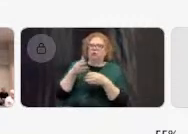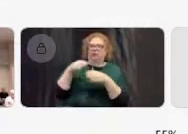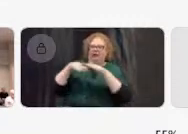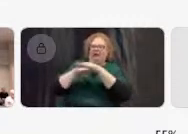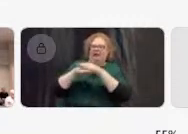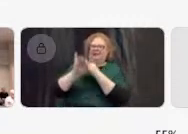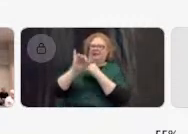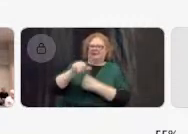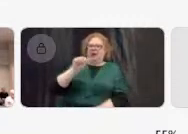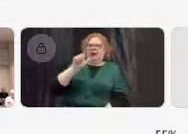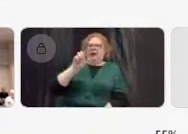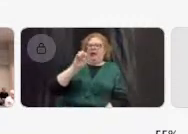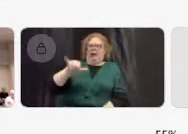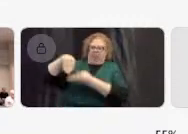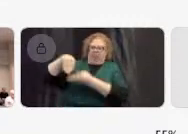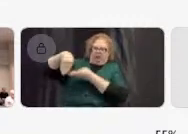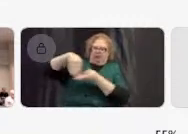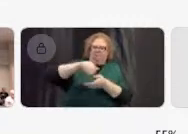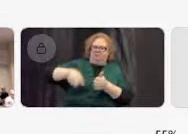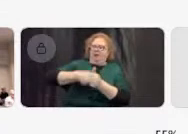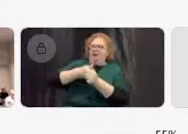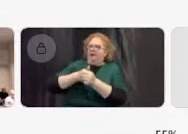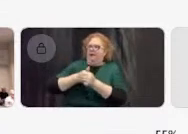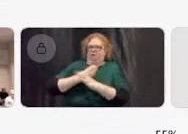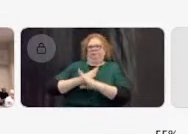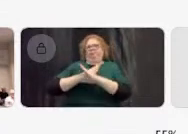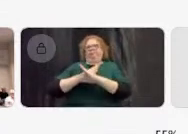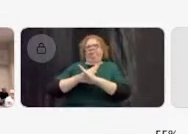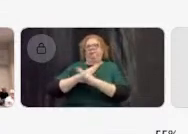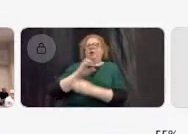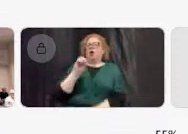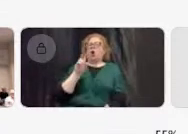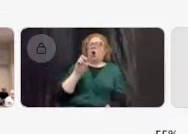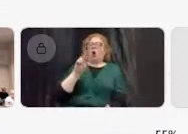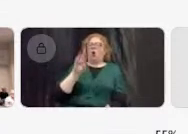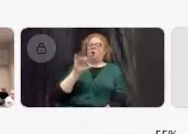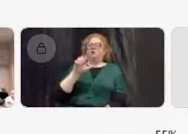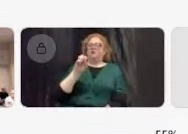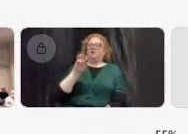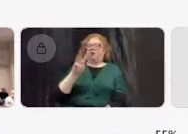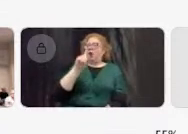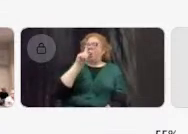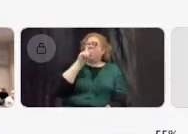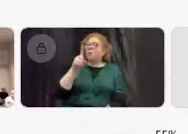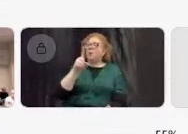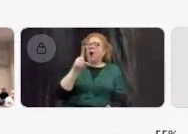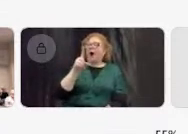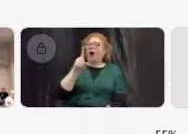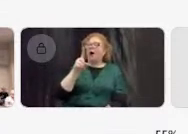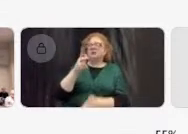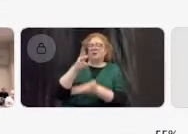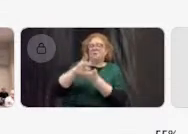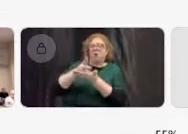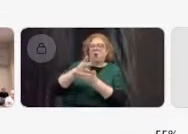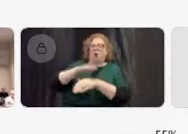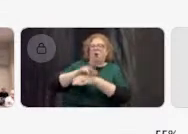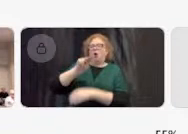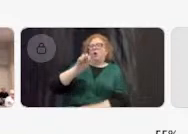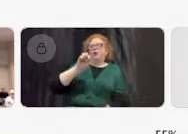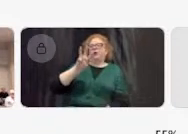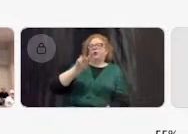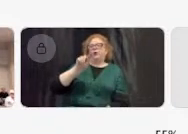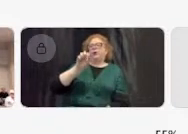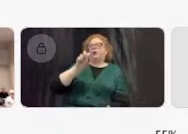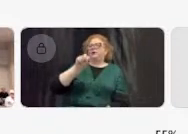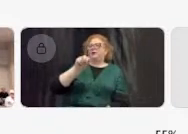directly behind this property. And also there was overflow parking on to the perpendicular street, Newton Street. Neither